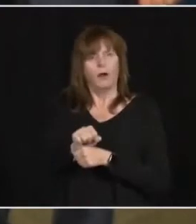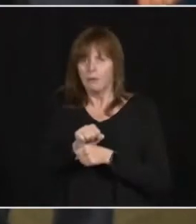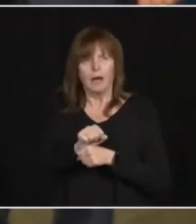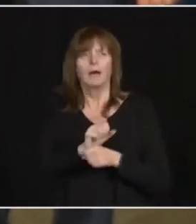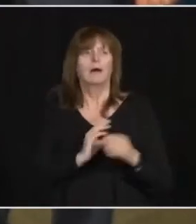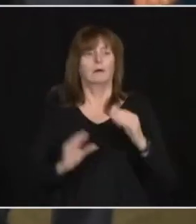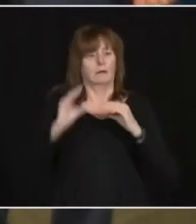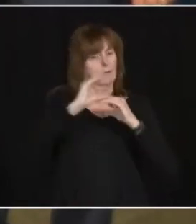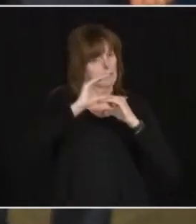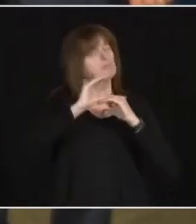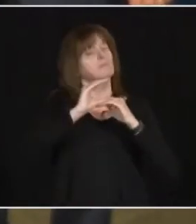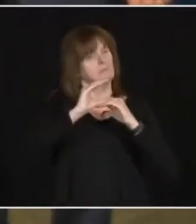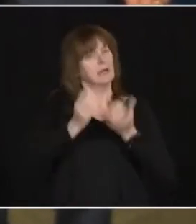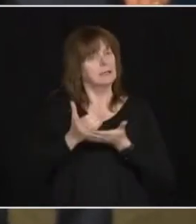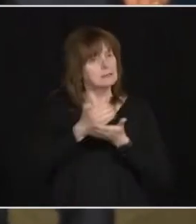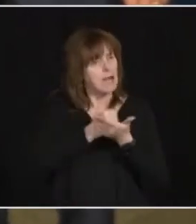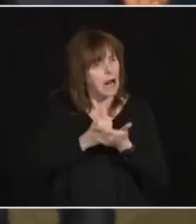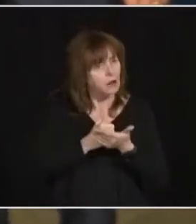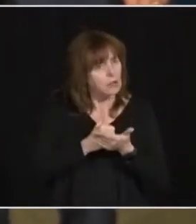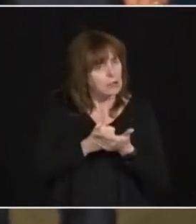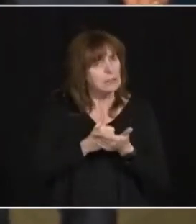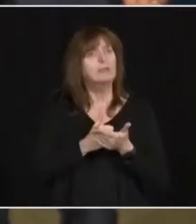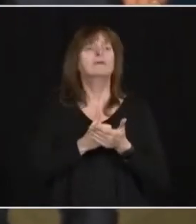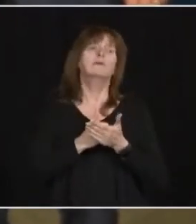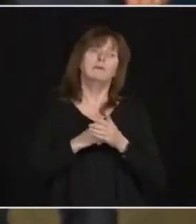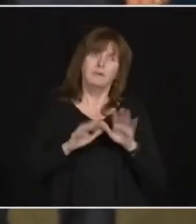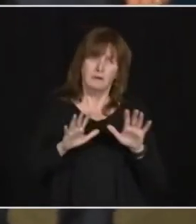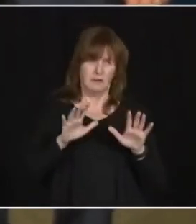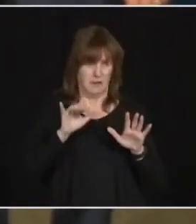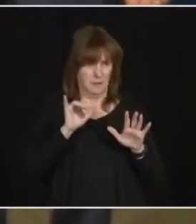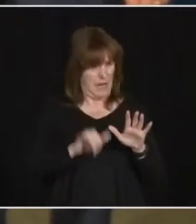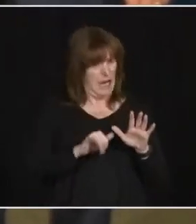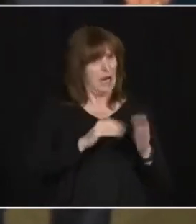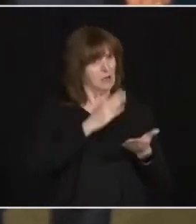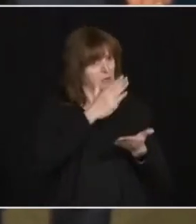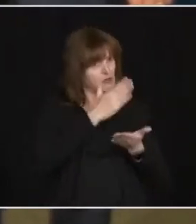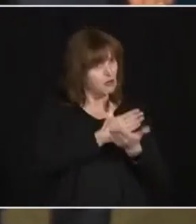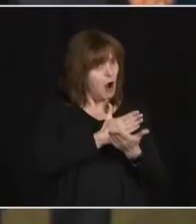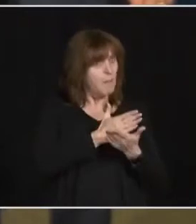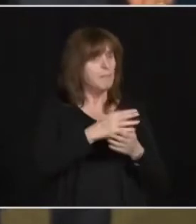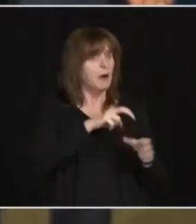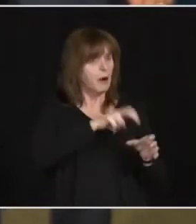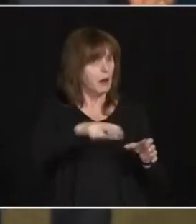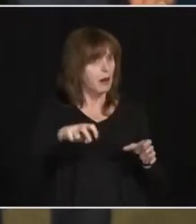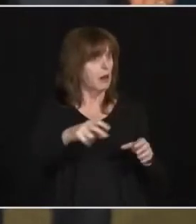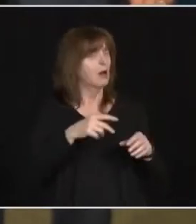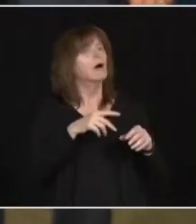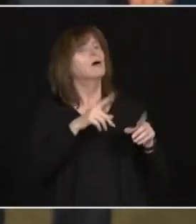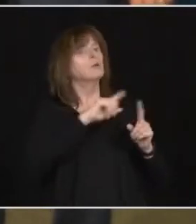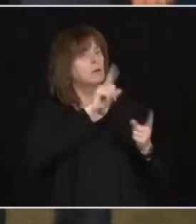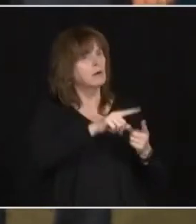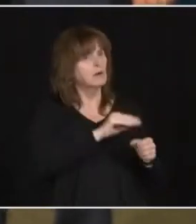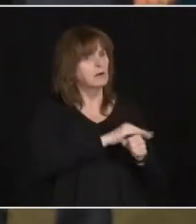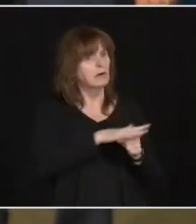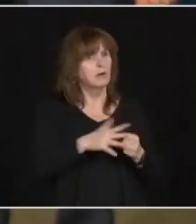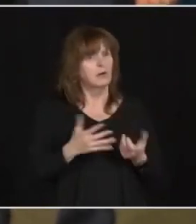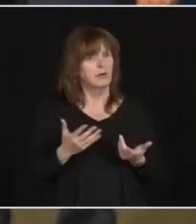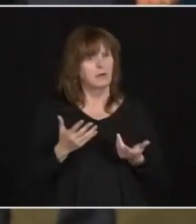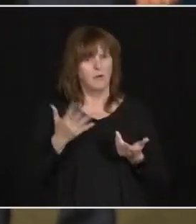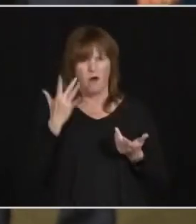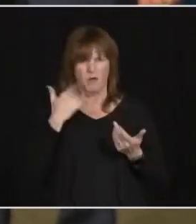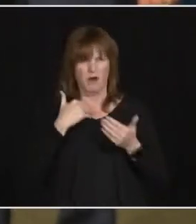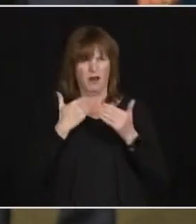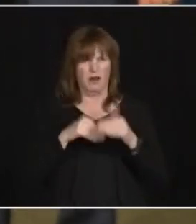last for the duration of the COVID pandemic. So why aren't we going further to get this right? So we started this through